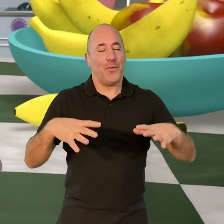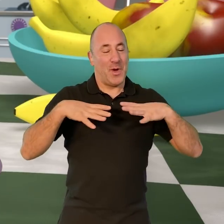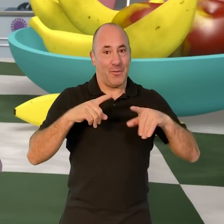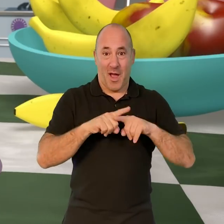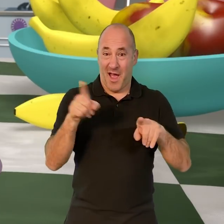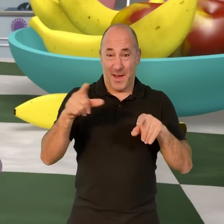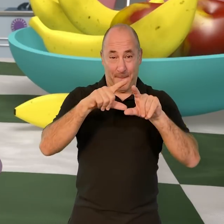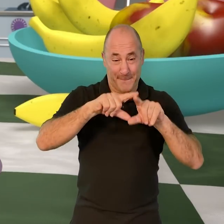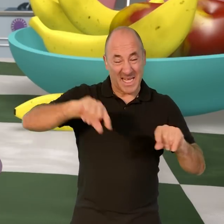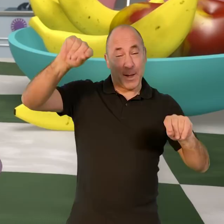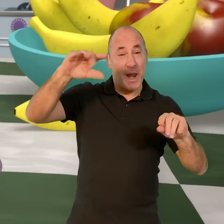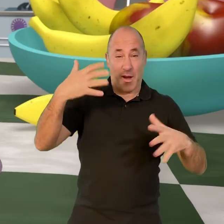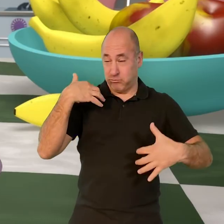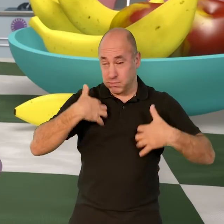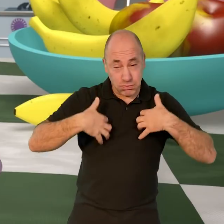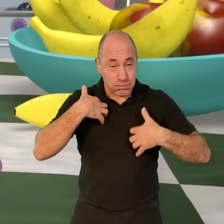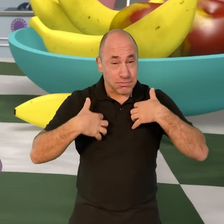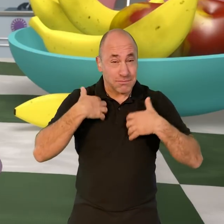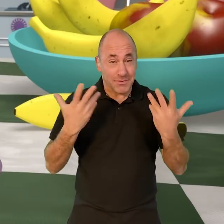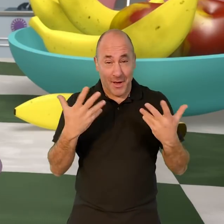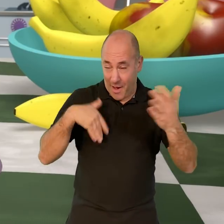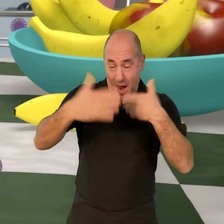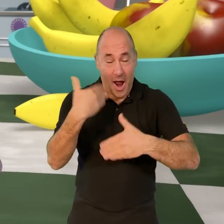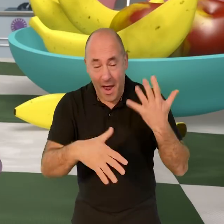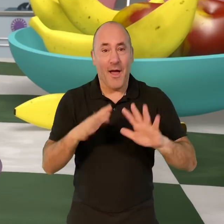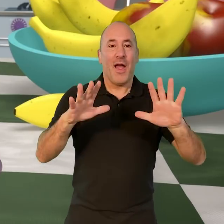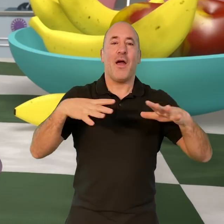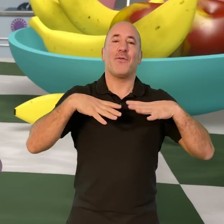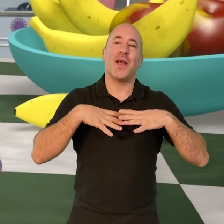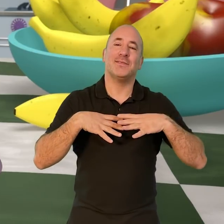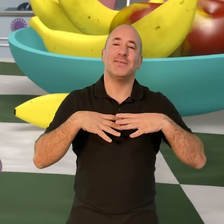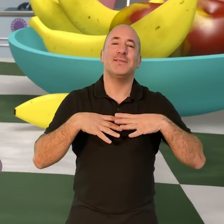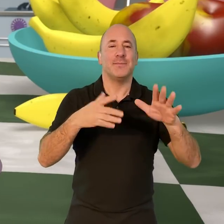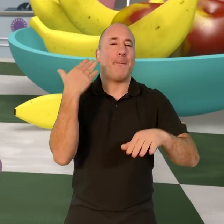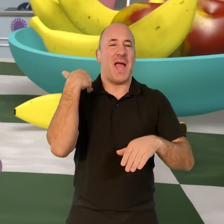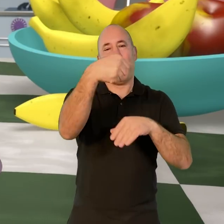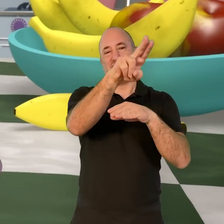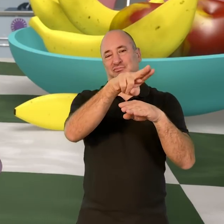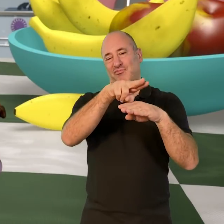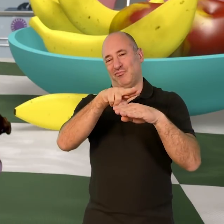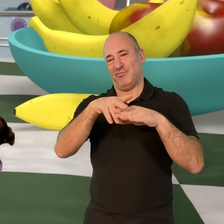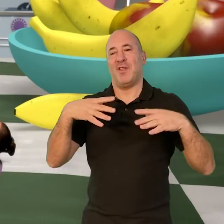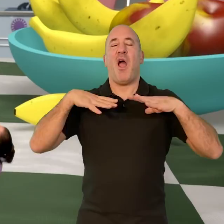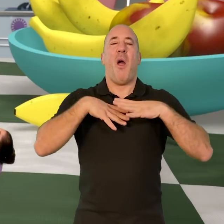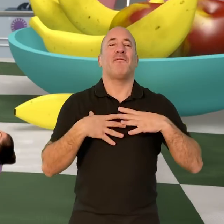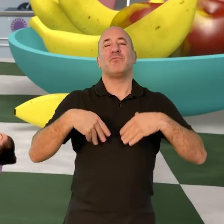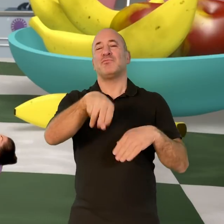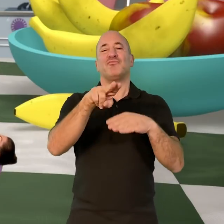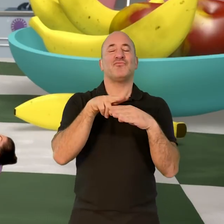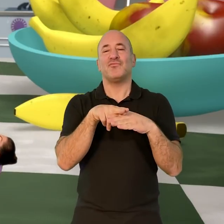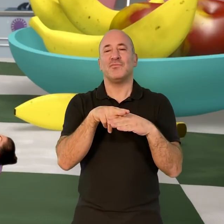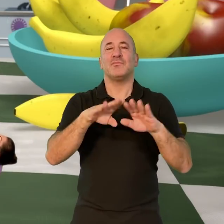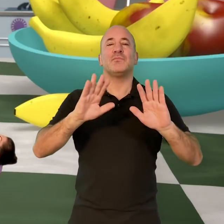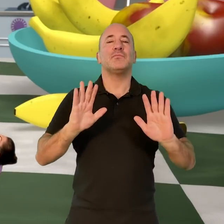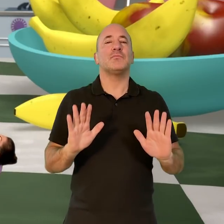down for a little rest after all of that excitement with Betsy the banana, lying on our backs, getting ourselves